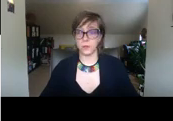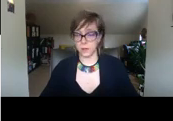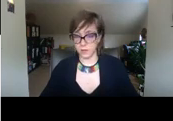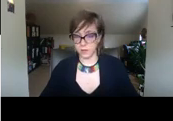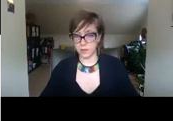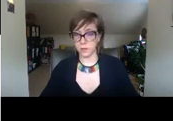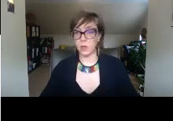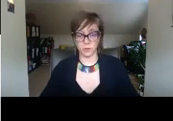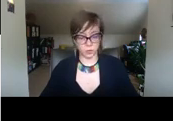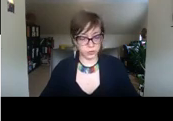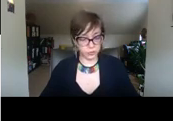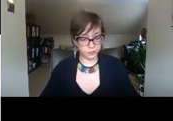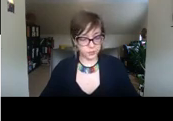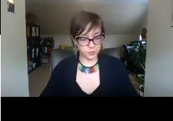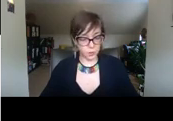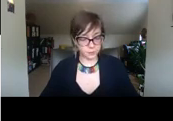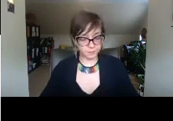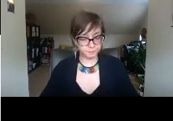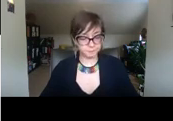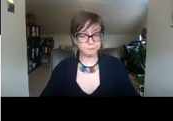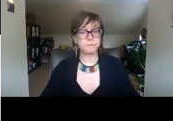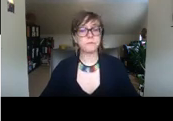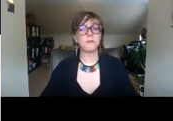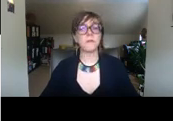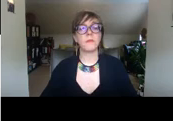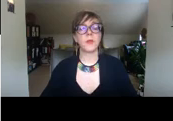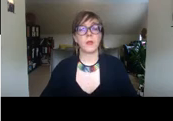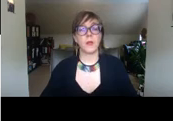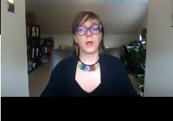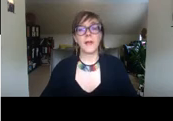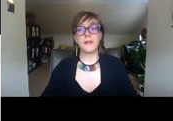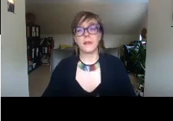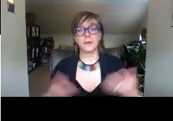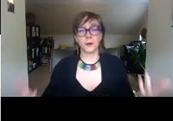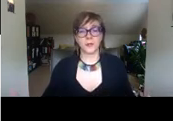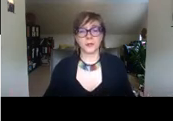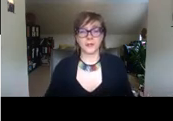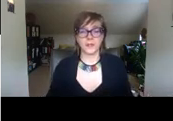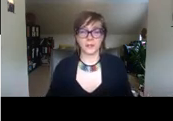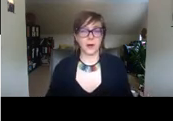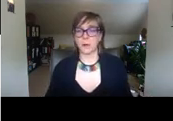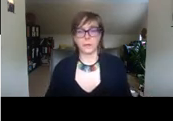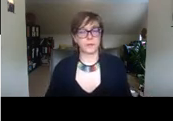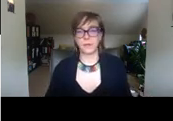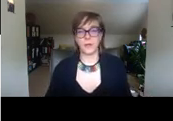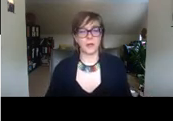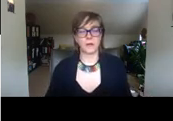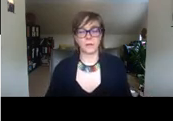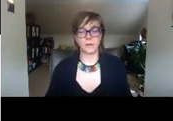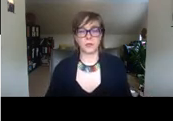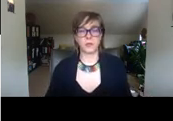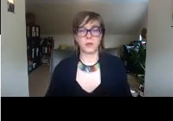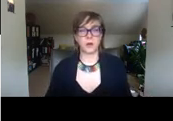very different conditions than what they're used to as well. And then, of course, there's the scramble